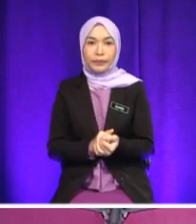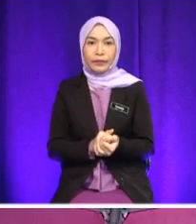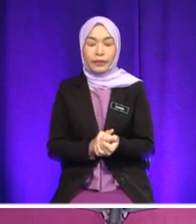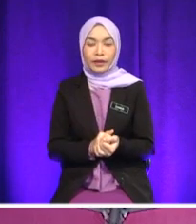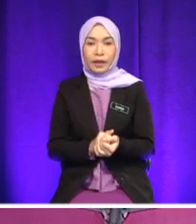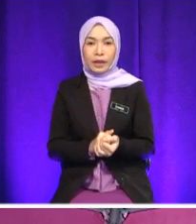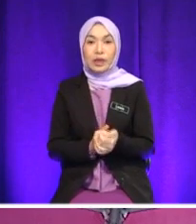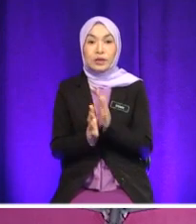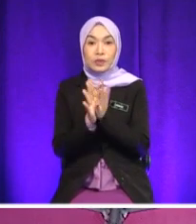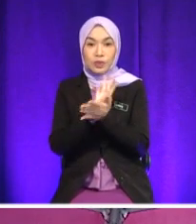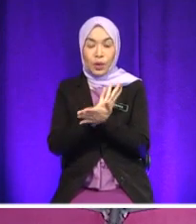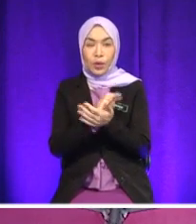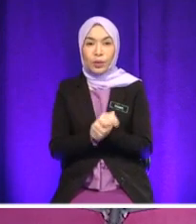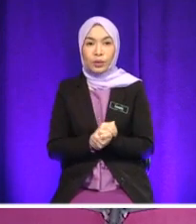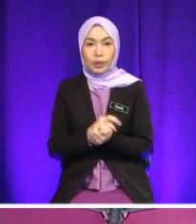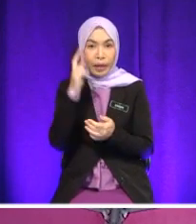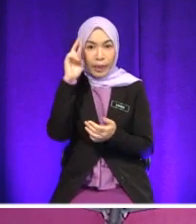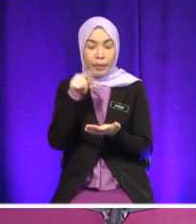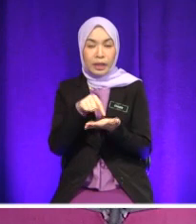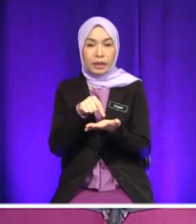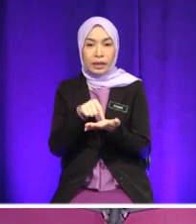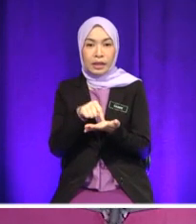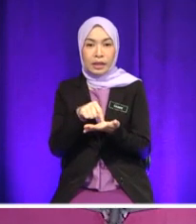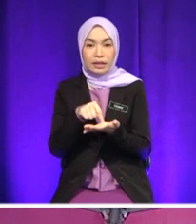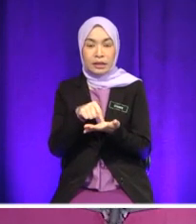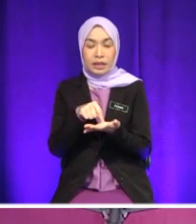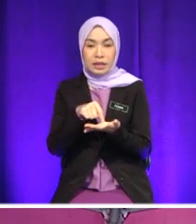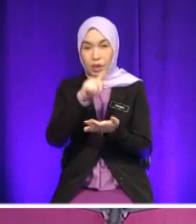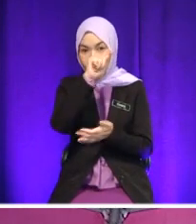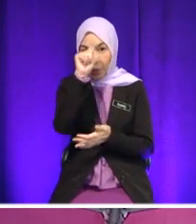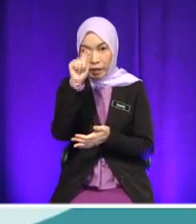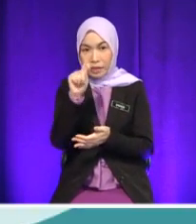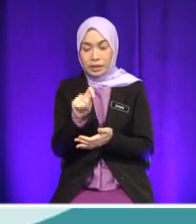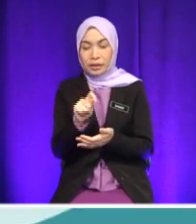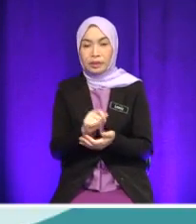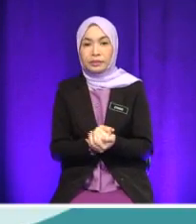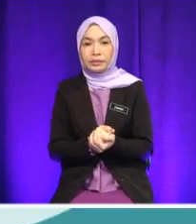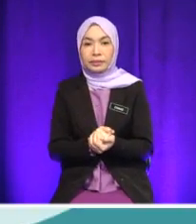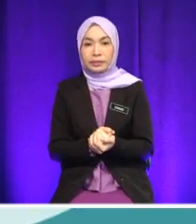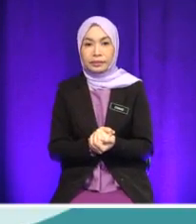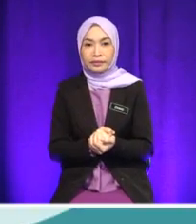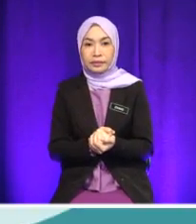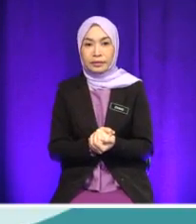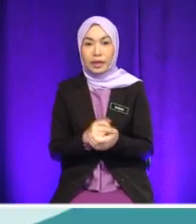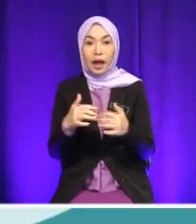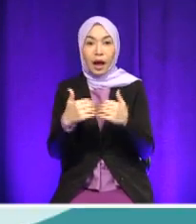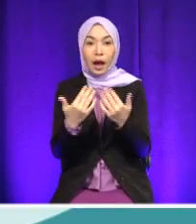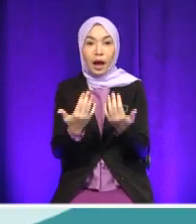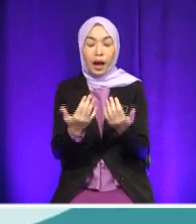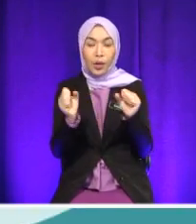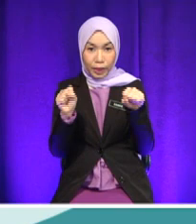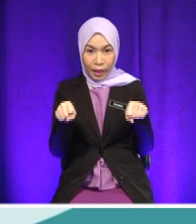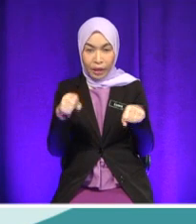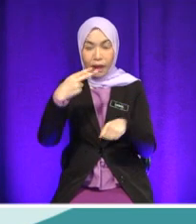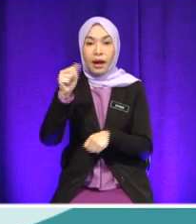All right, so remember this, okay? This is the questions, all right? And then how can Hannah attract more